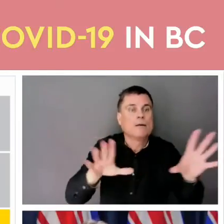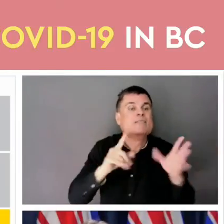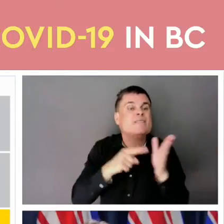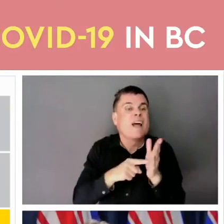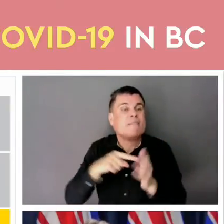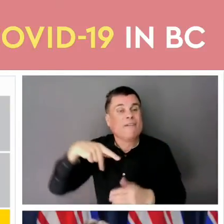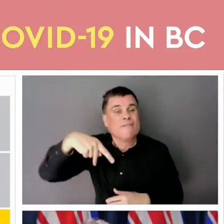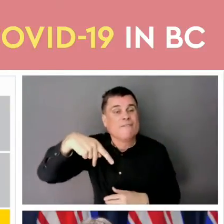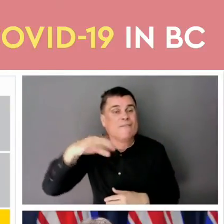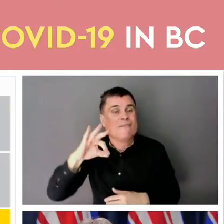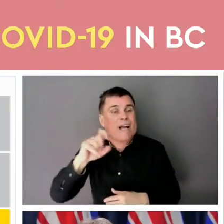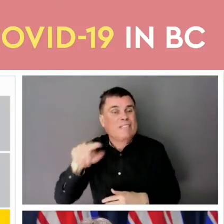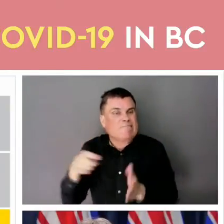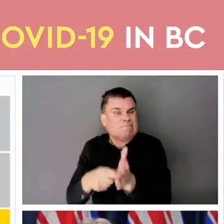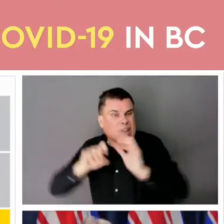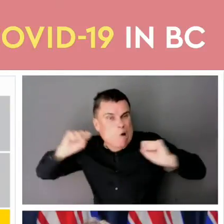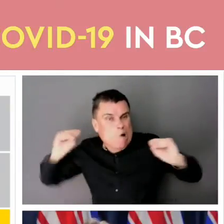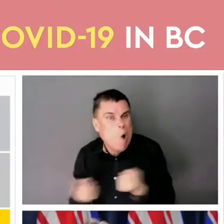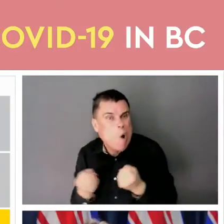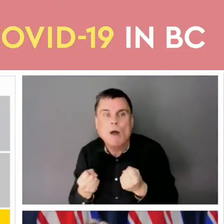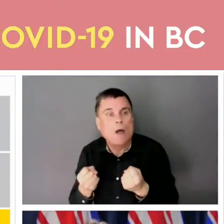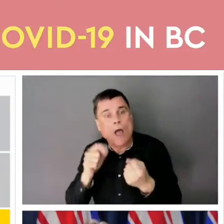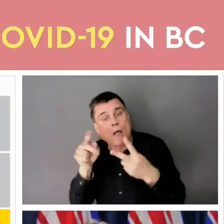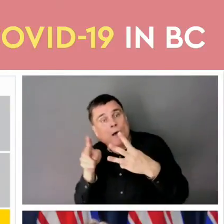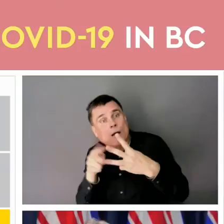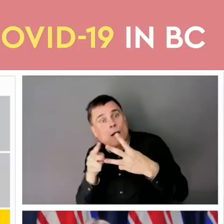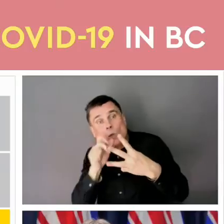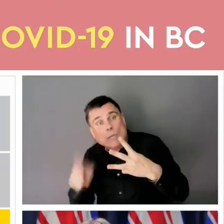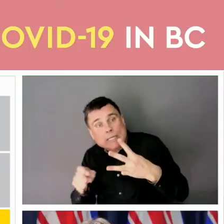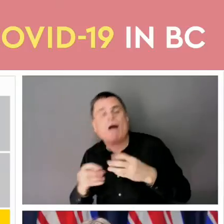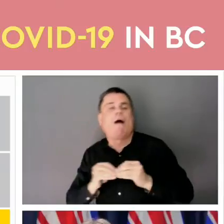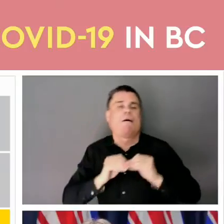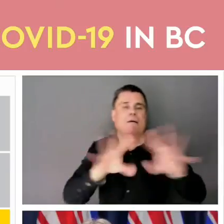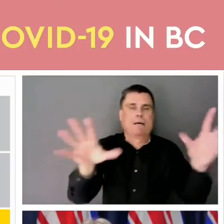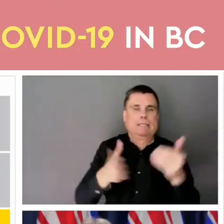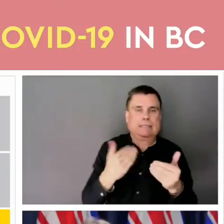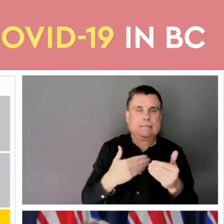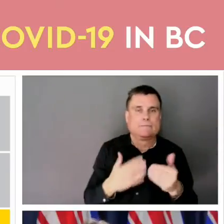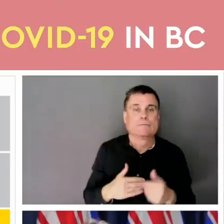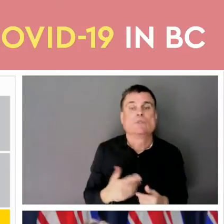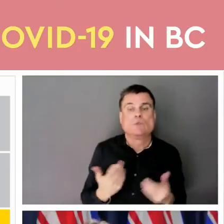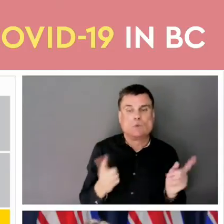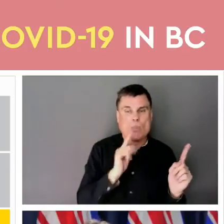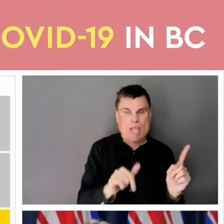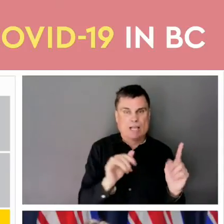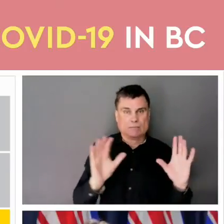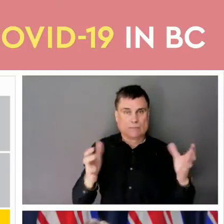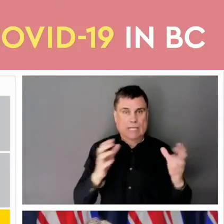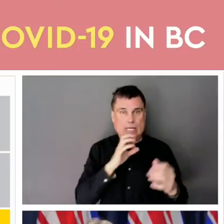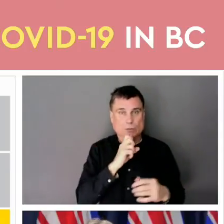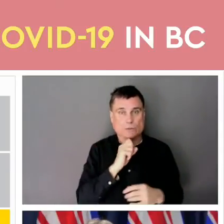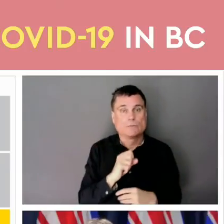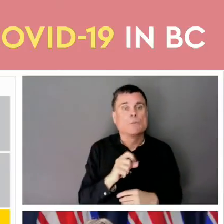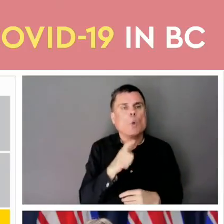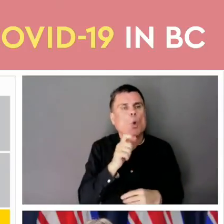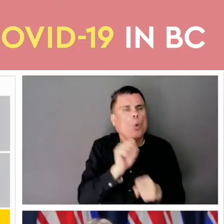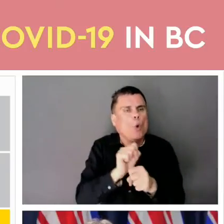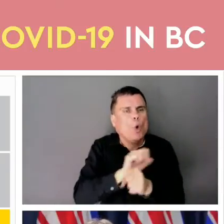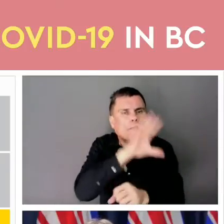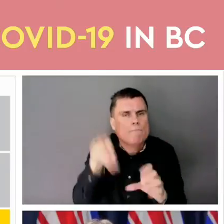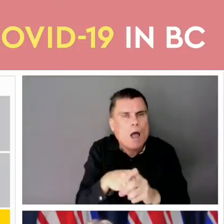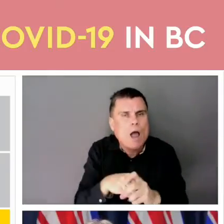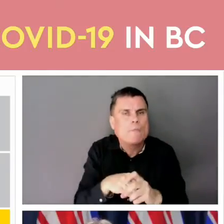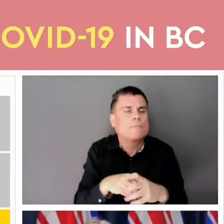to look at people between the ages of 18 and 64, particularly the frontline essential workers or who work